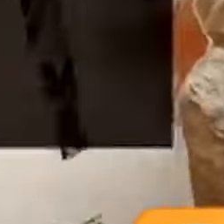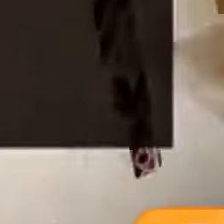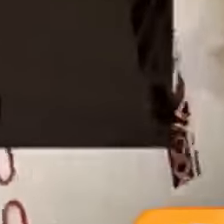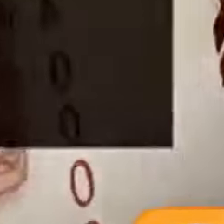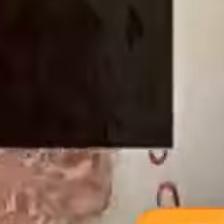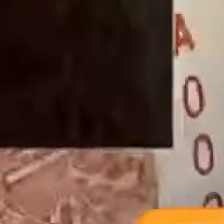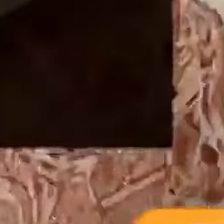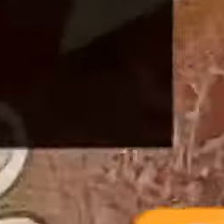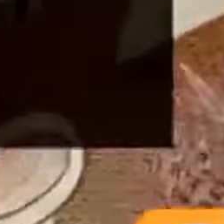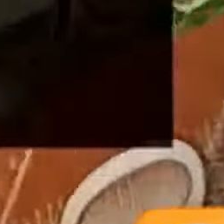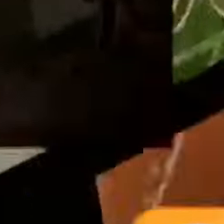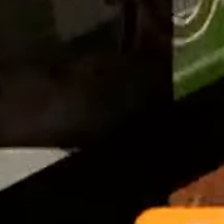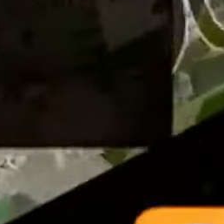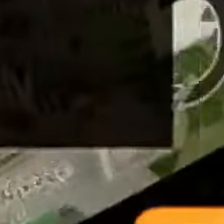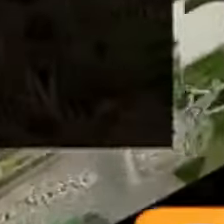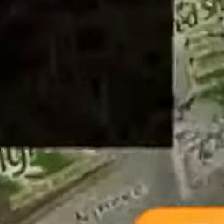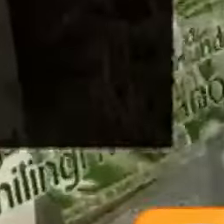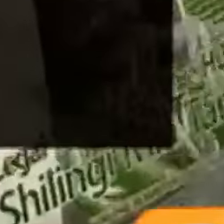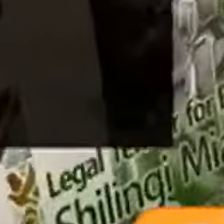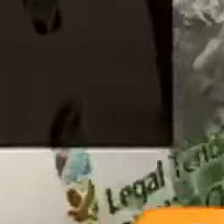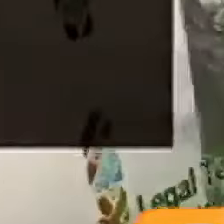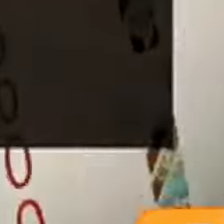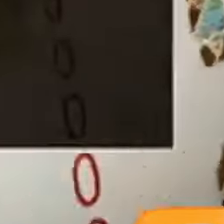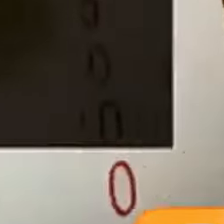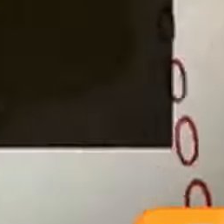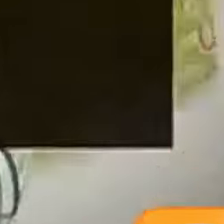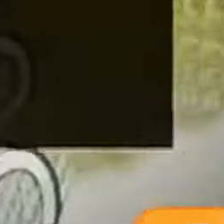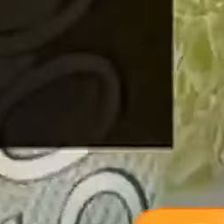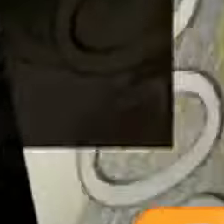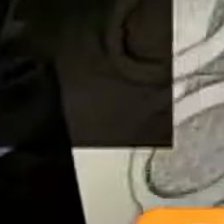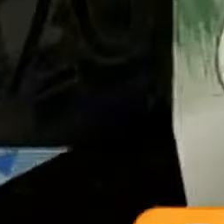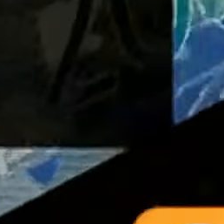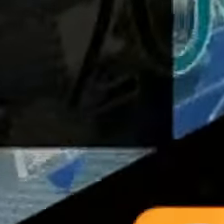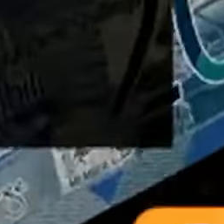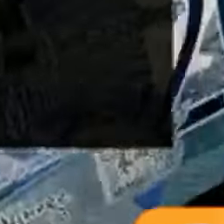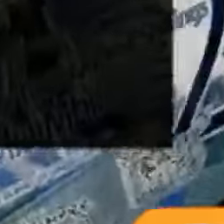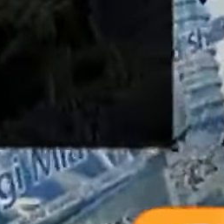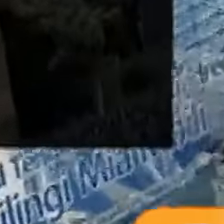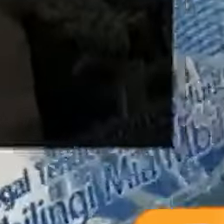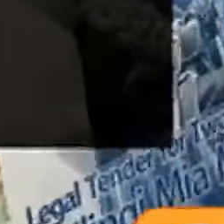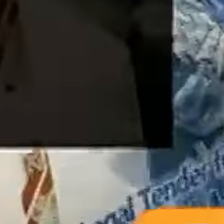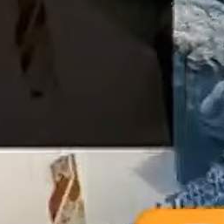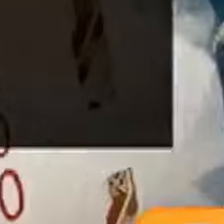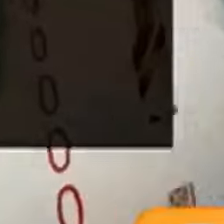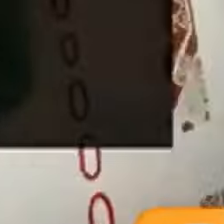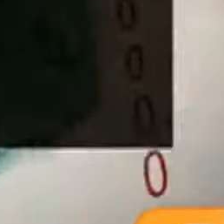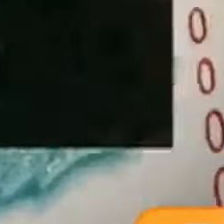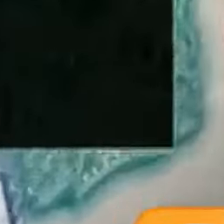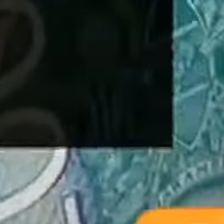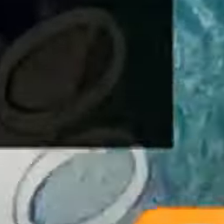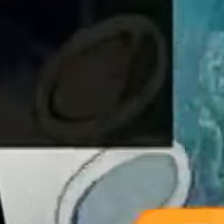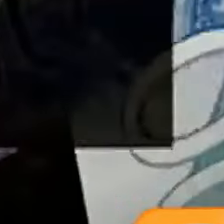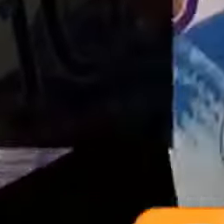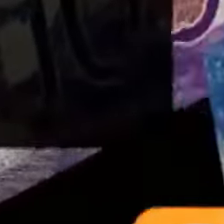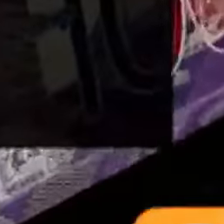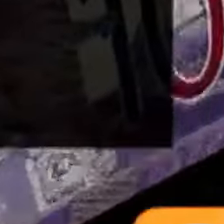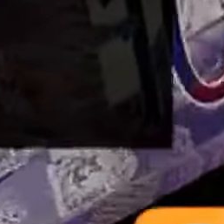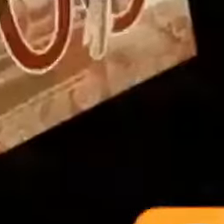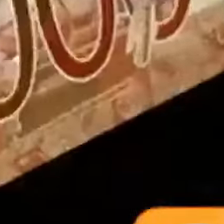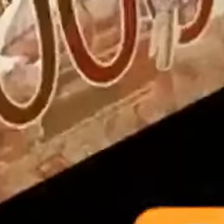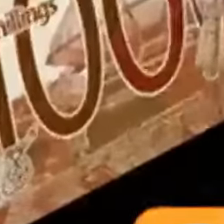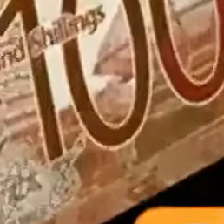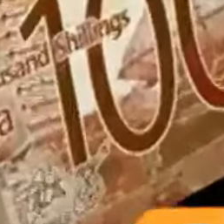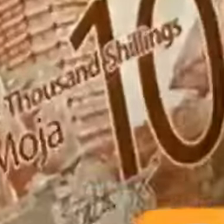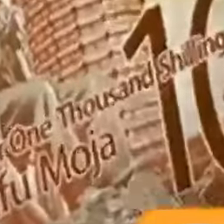under review, Cooperative Bank Assurance subsidiary registered a pre-tax profit of 682.7 million